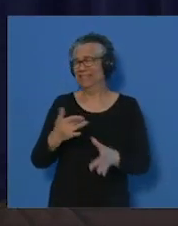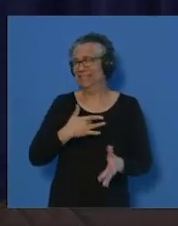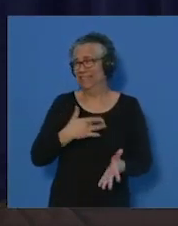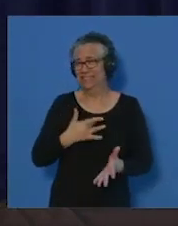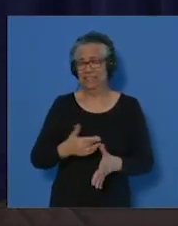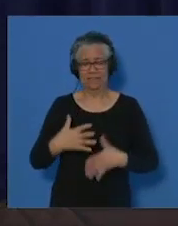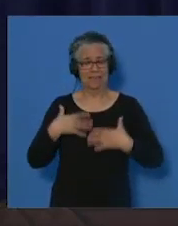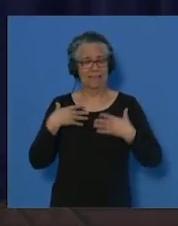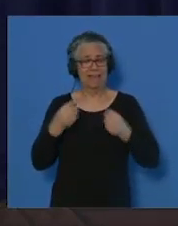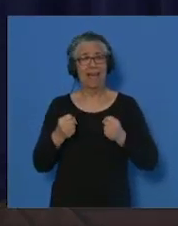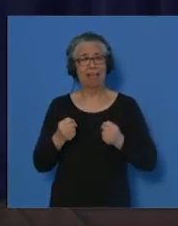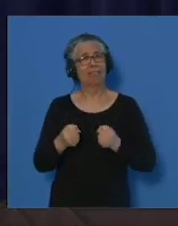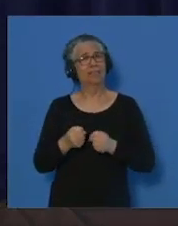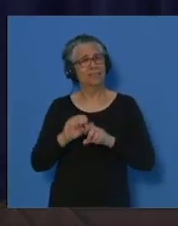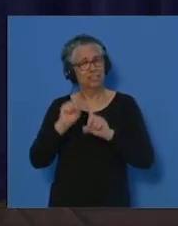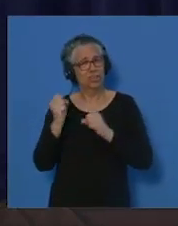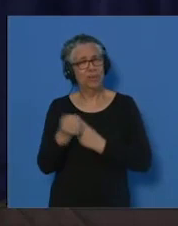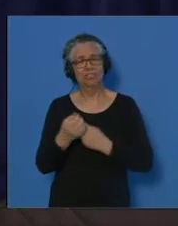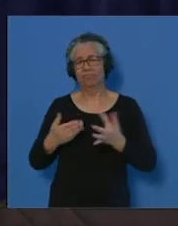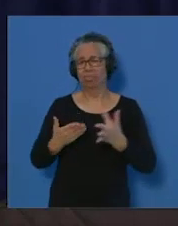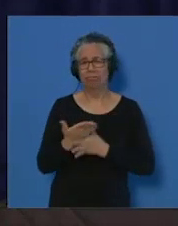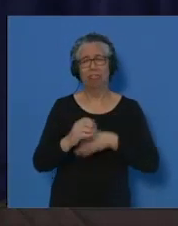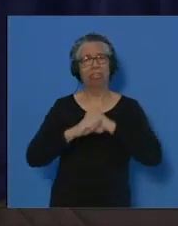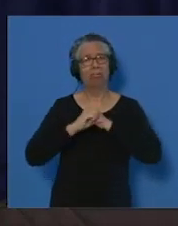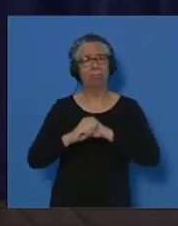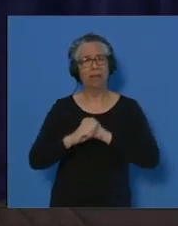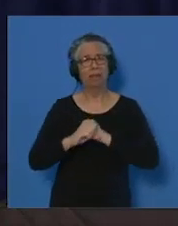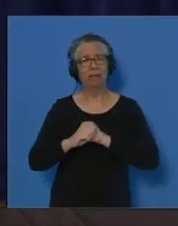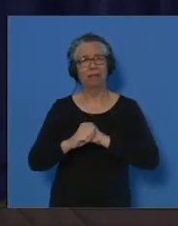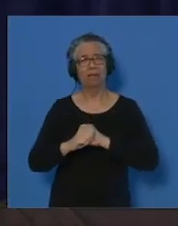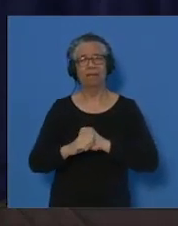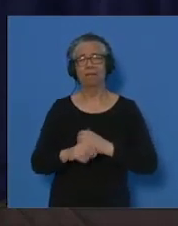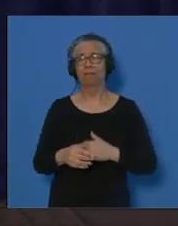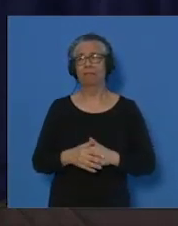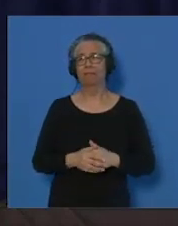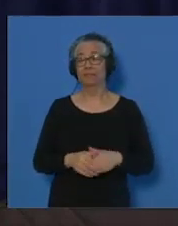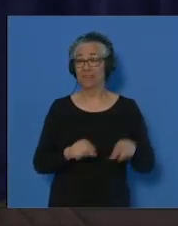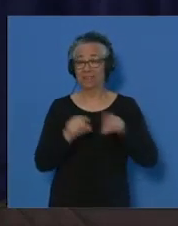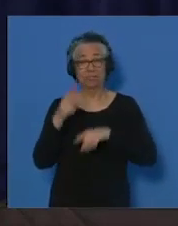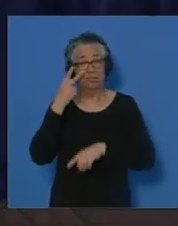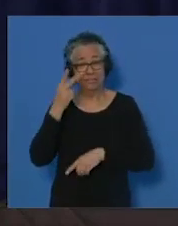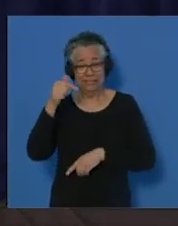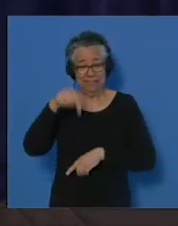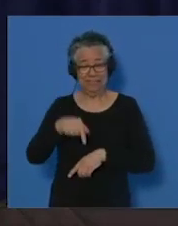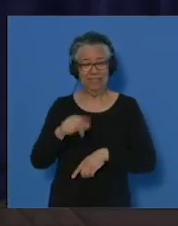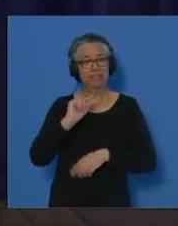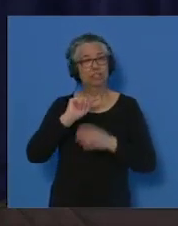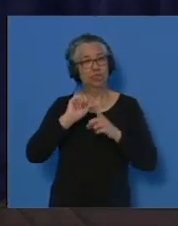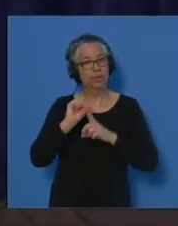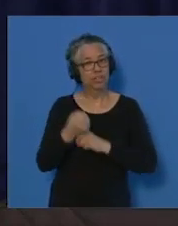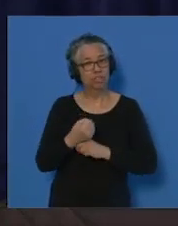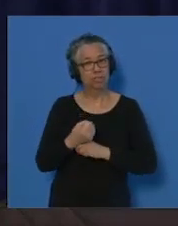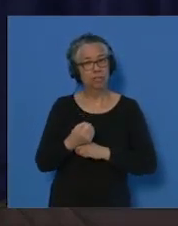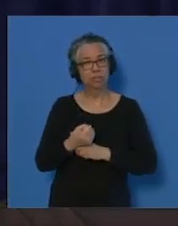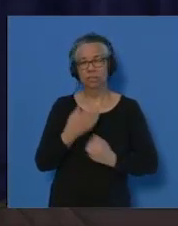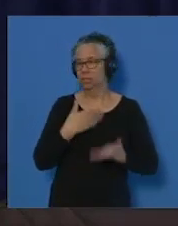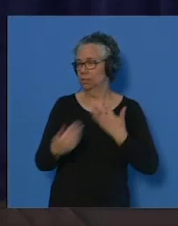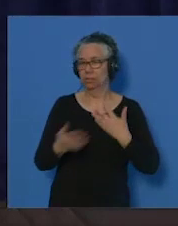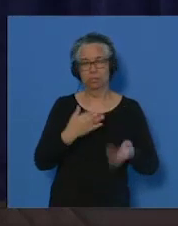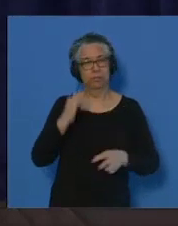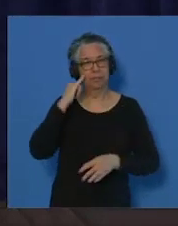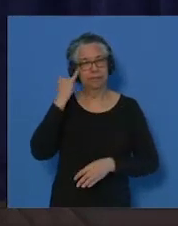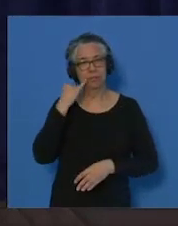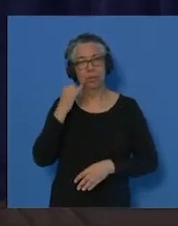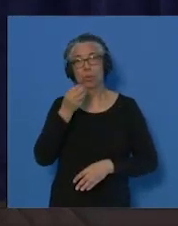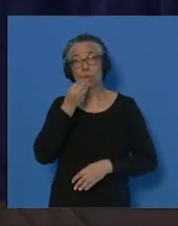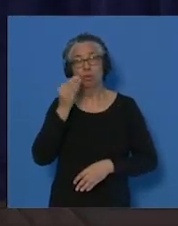health matters through media outlets. And as you see in this particular instance, it doesn't necessarily matter if the home